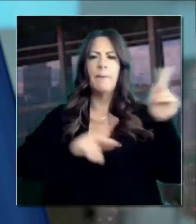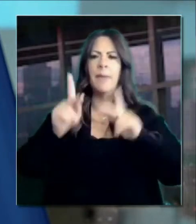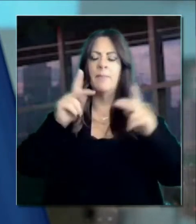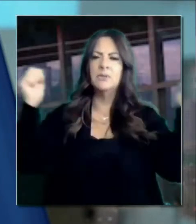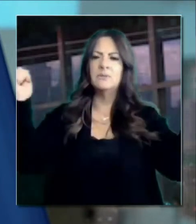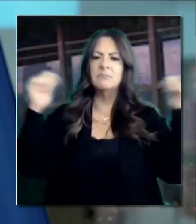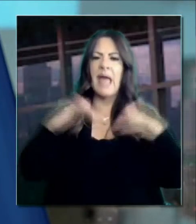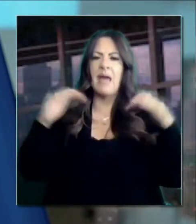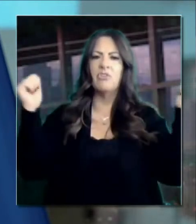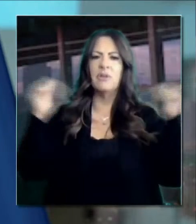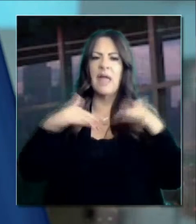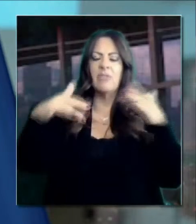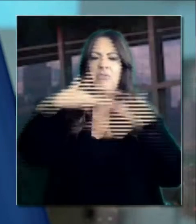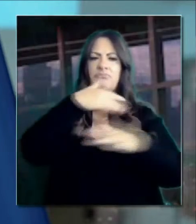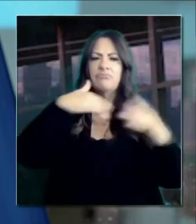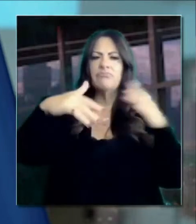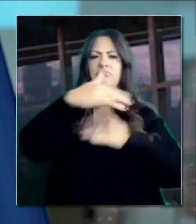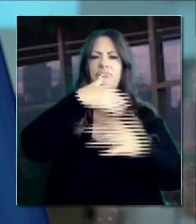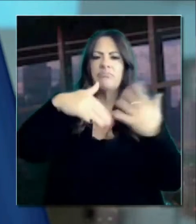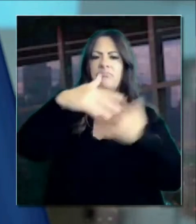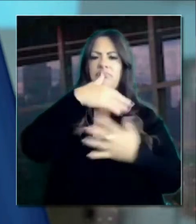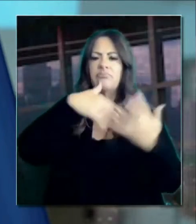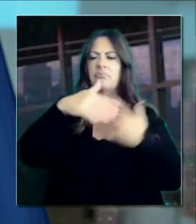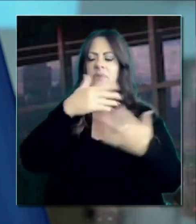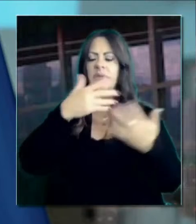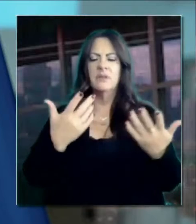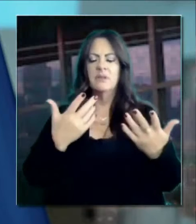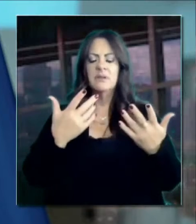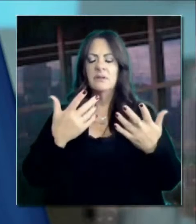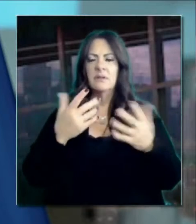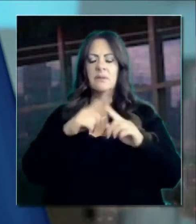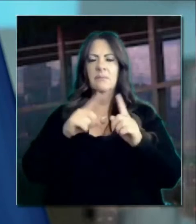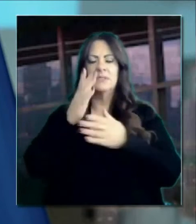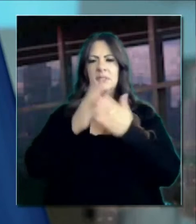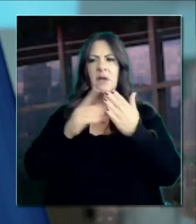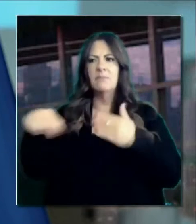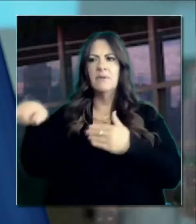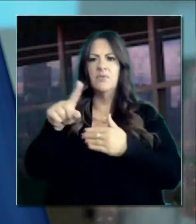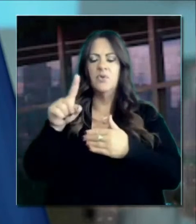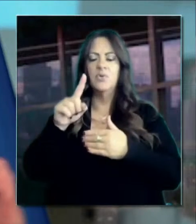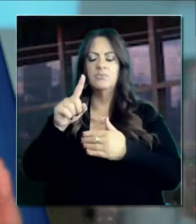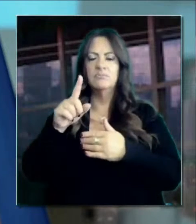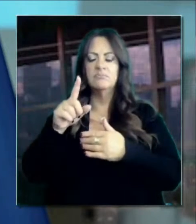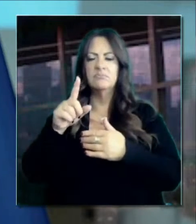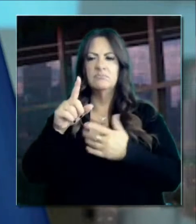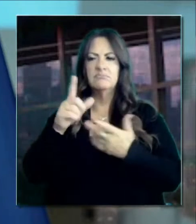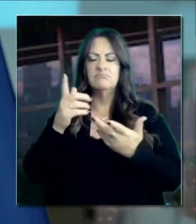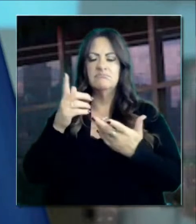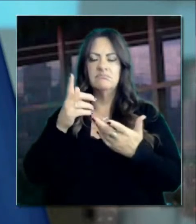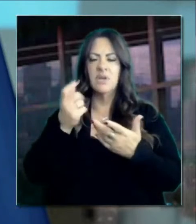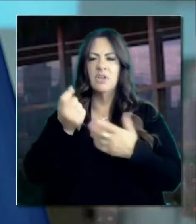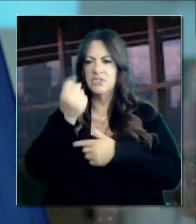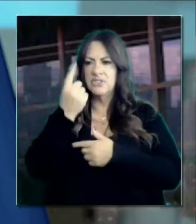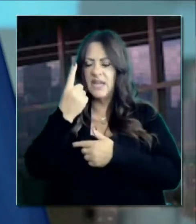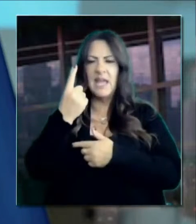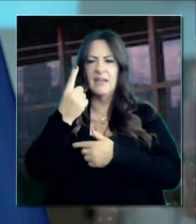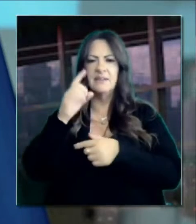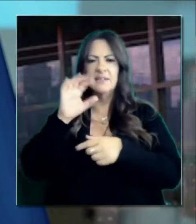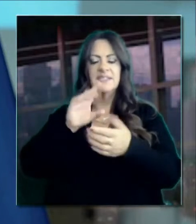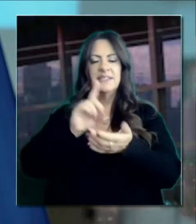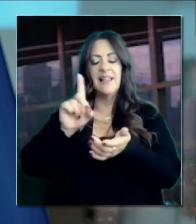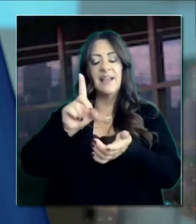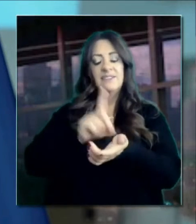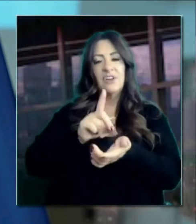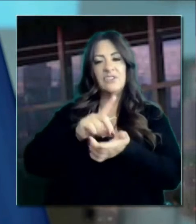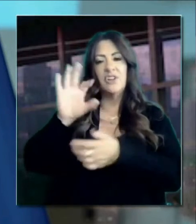like the folks that you exampled, support that. And respectfully, the doctors, the experts from Dr. Fauci on down,